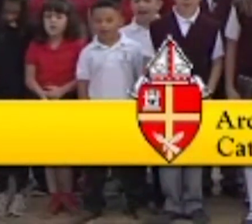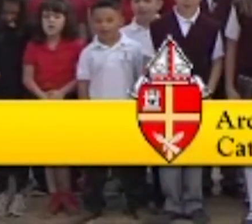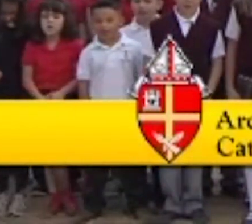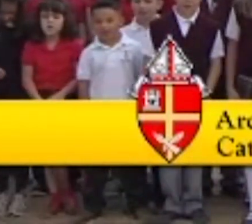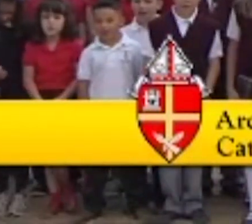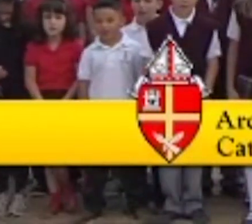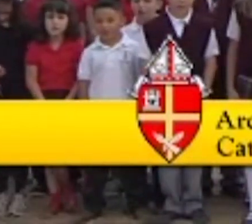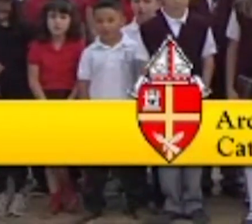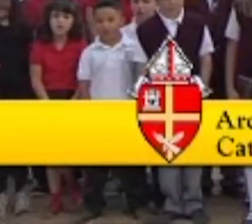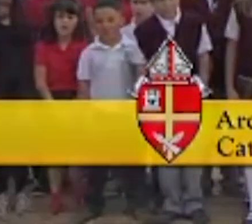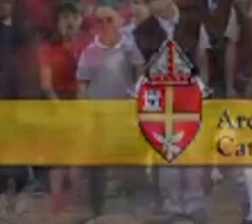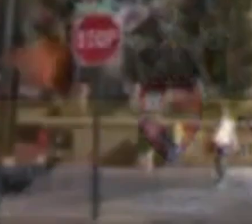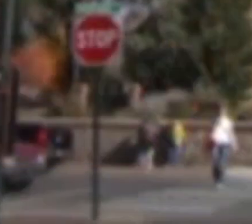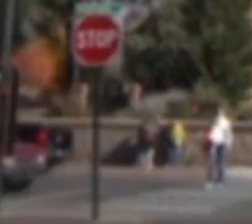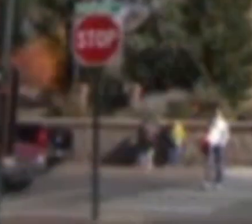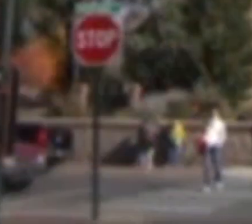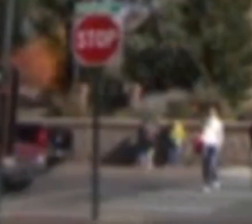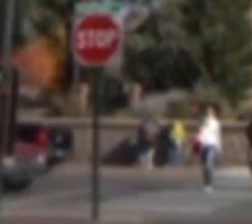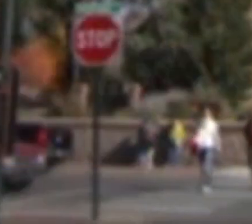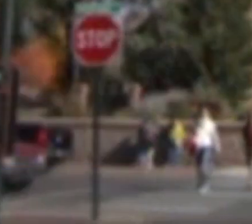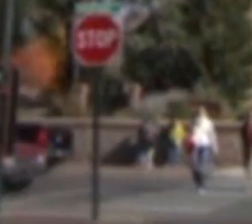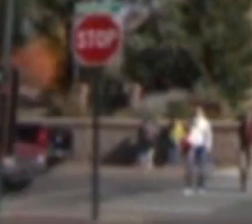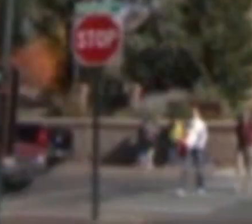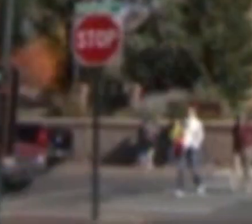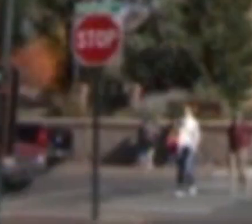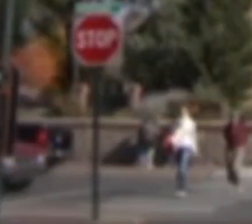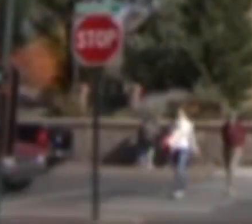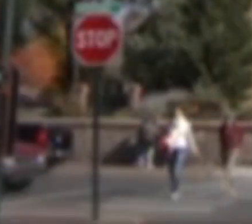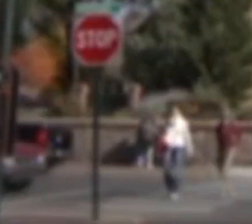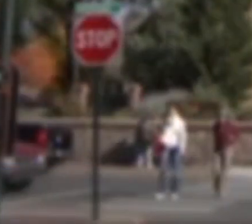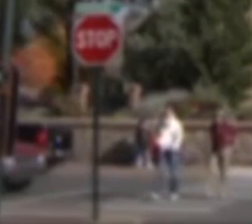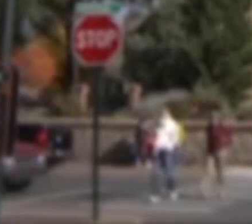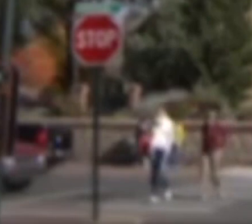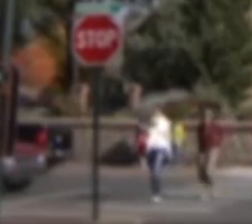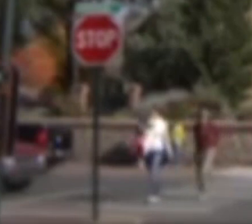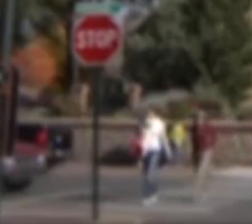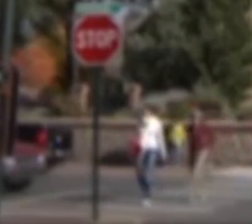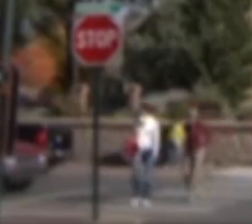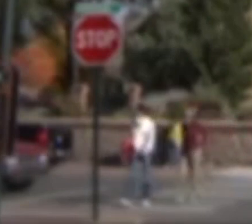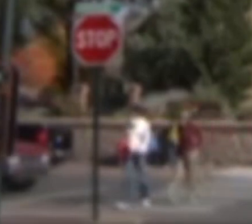Catholic education. Archdiocese of Santa Fe Catholic Schools. Learn more today.